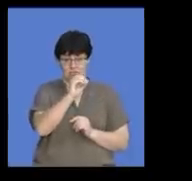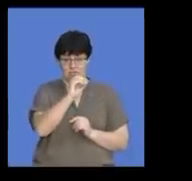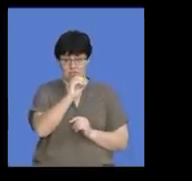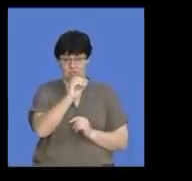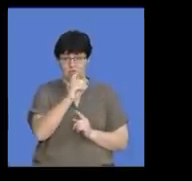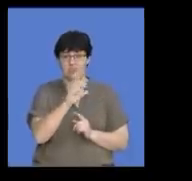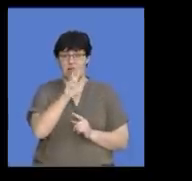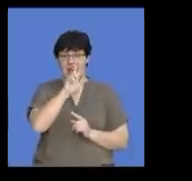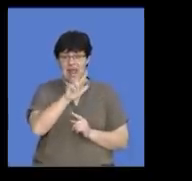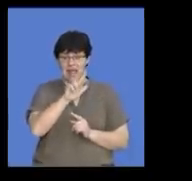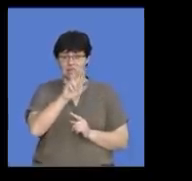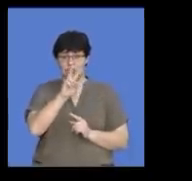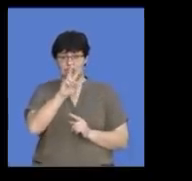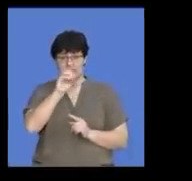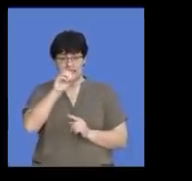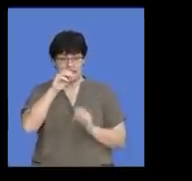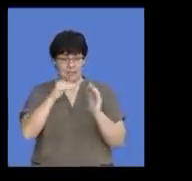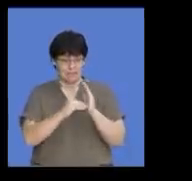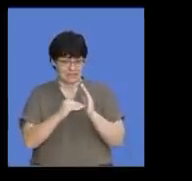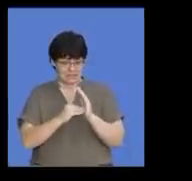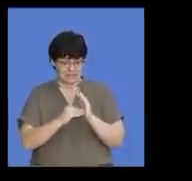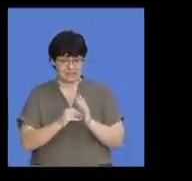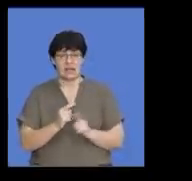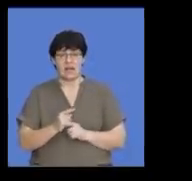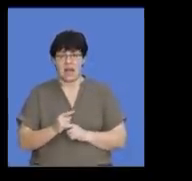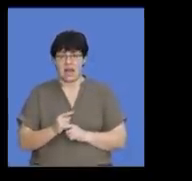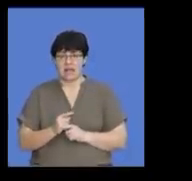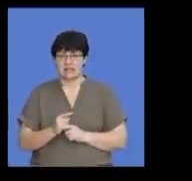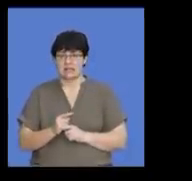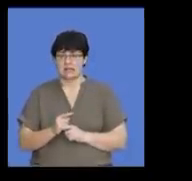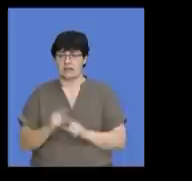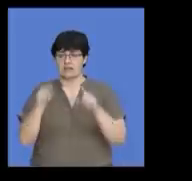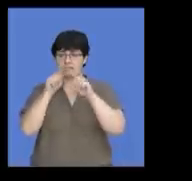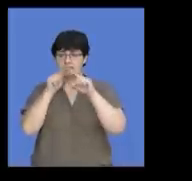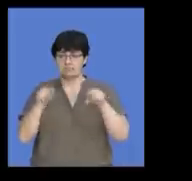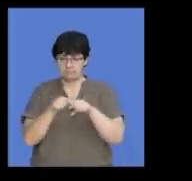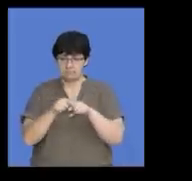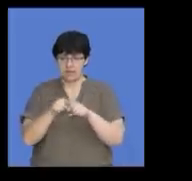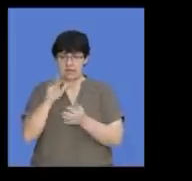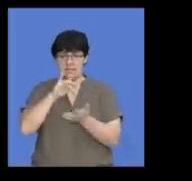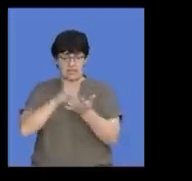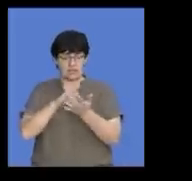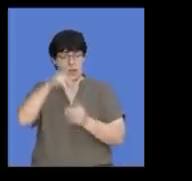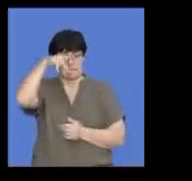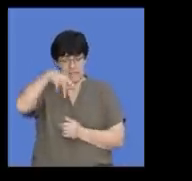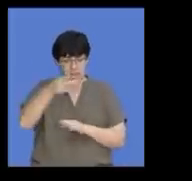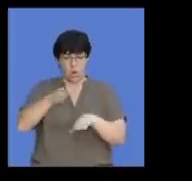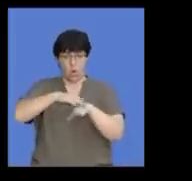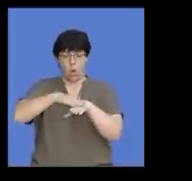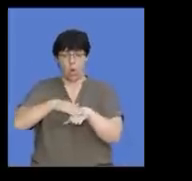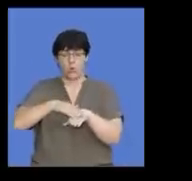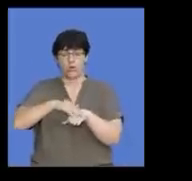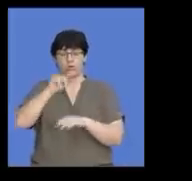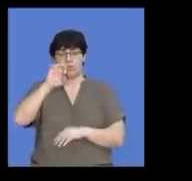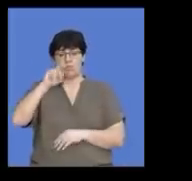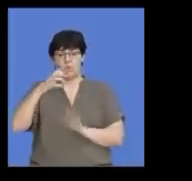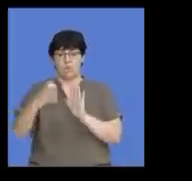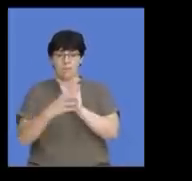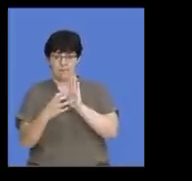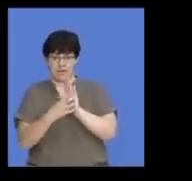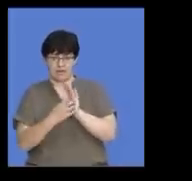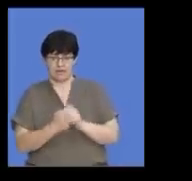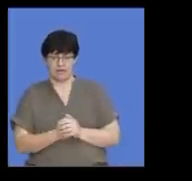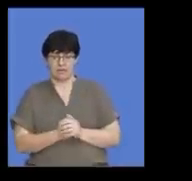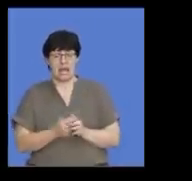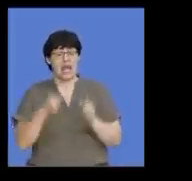which is at 820 meters, and the trig station at P on the topographic map, standard